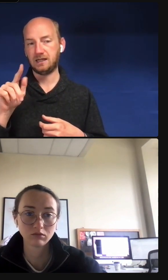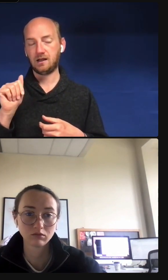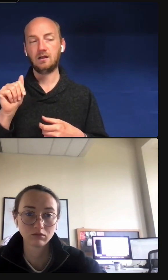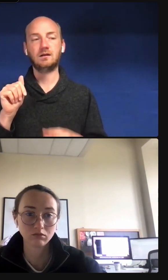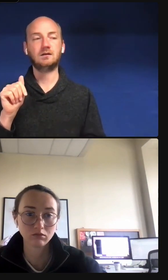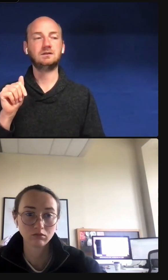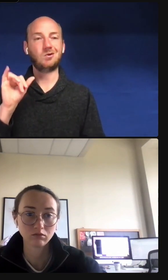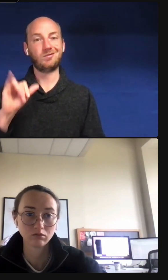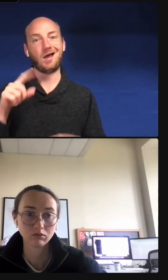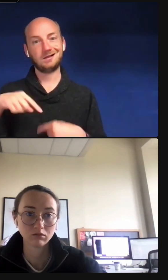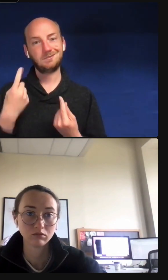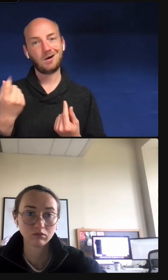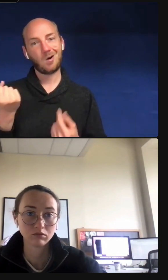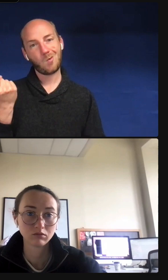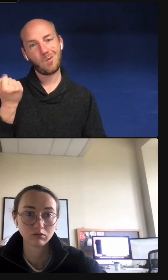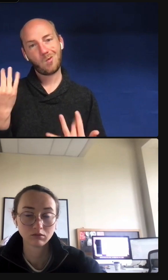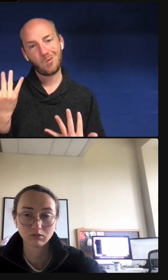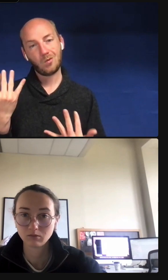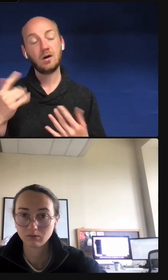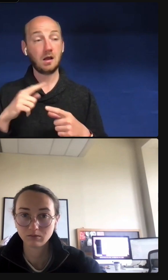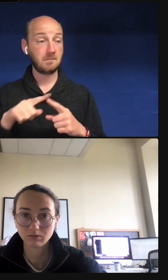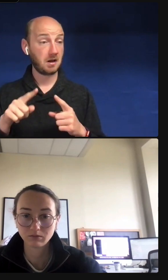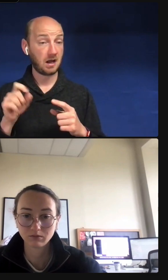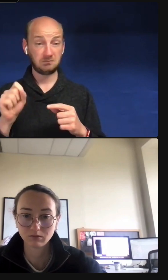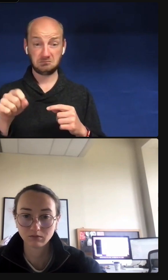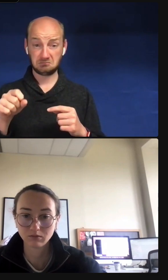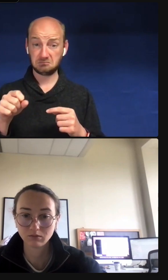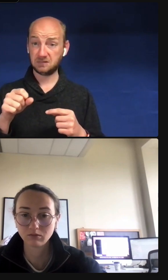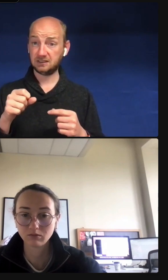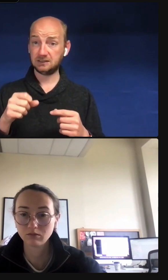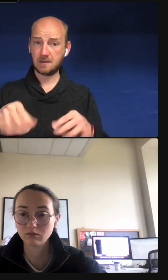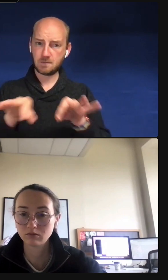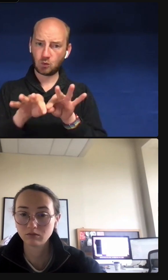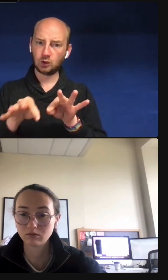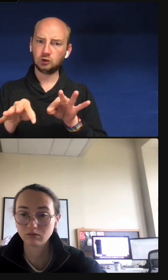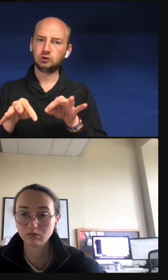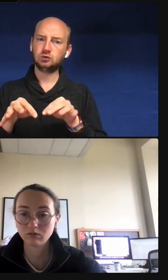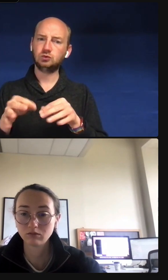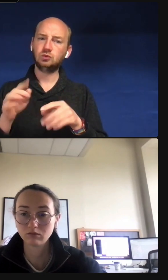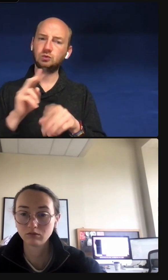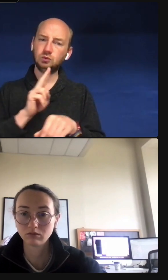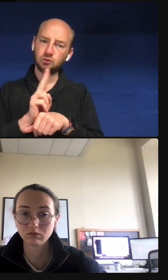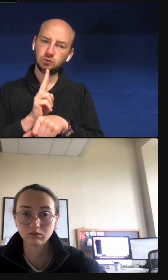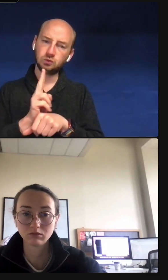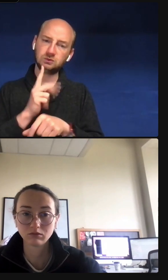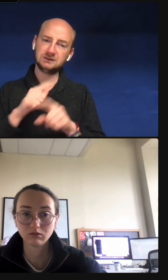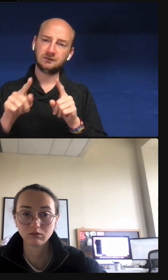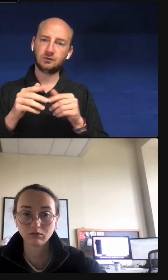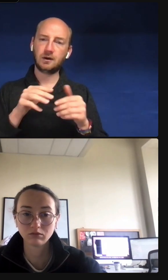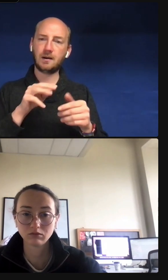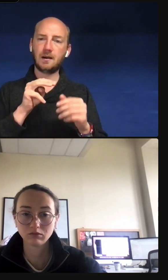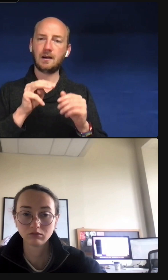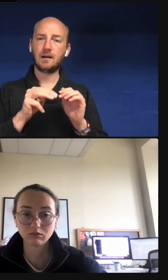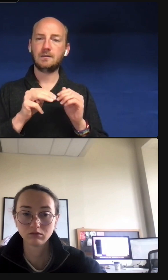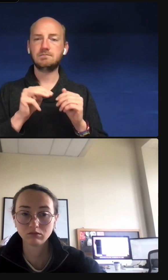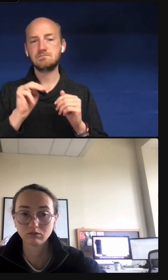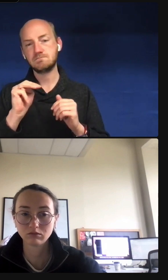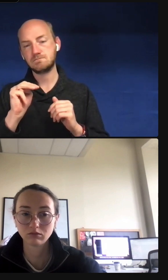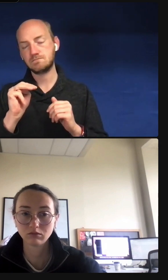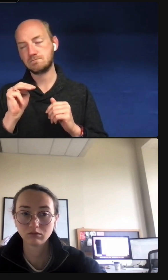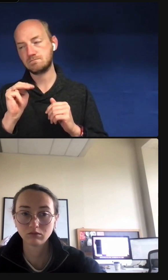it's wonderful to be able to integrate across modalities to get at this question. But of course, the folks who are